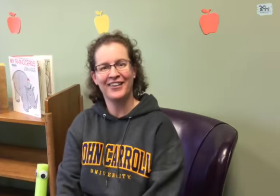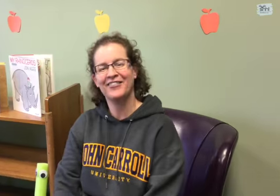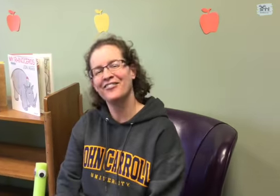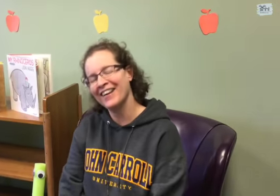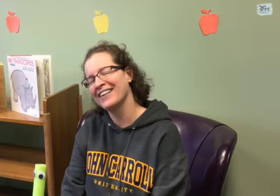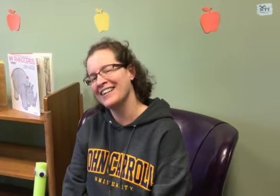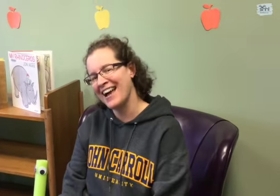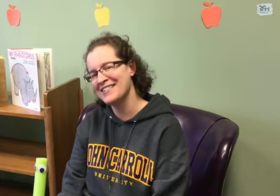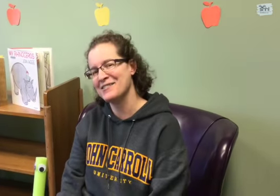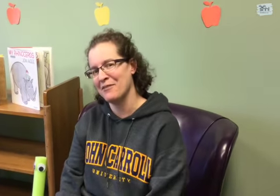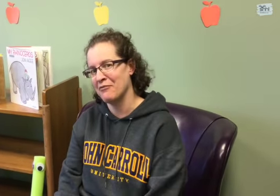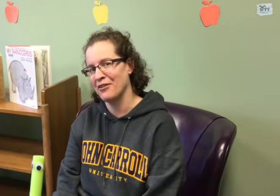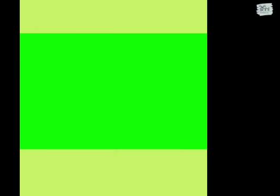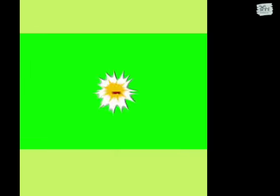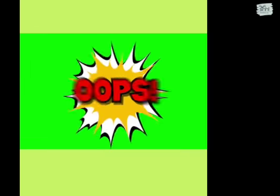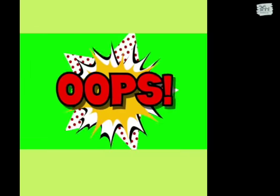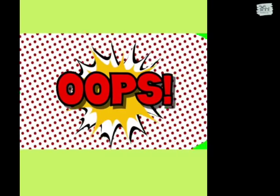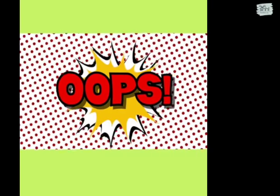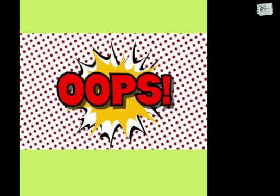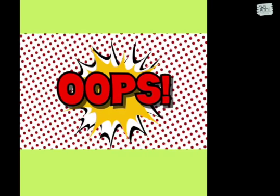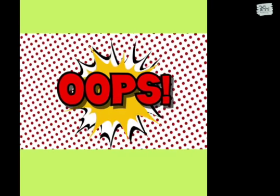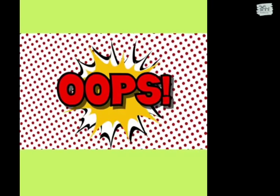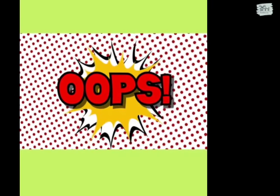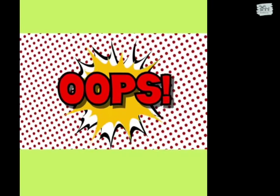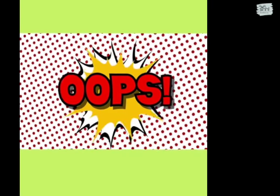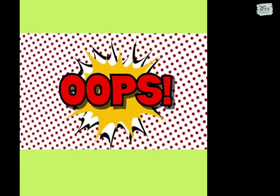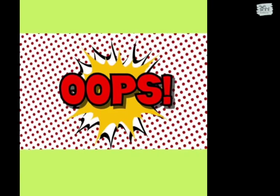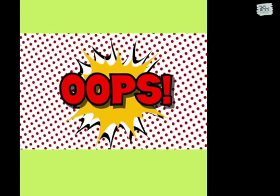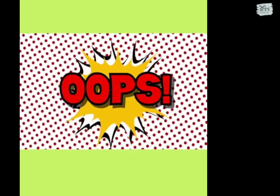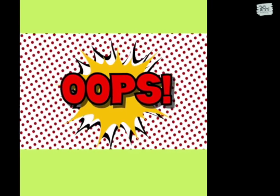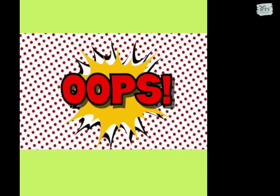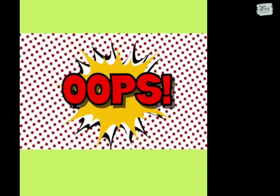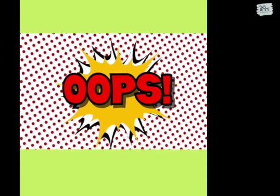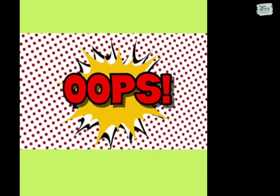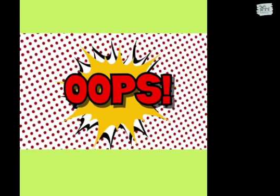off! Very nice, my friend.